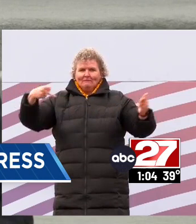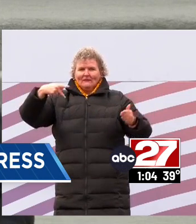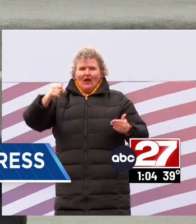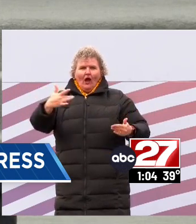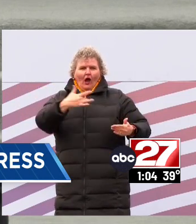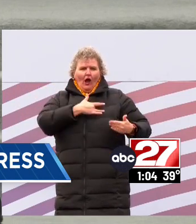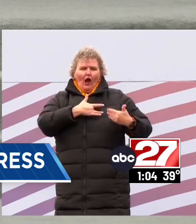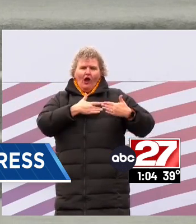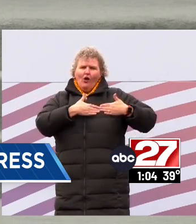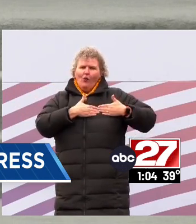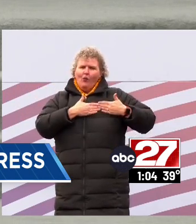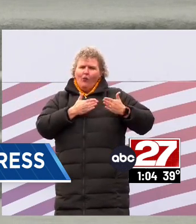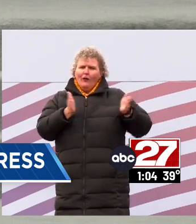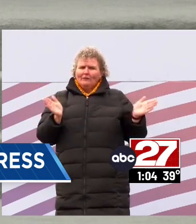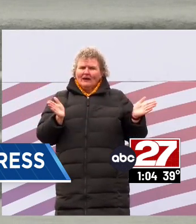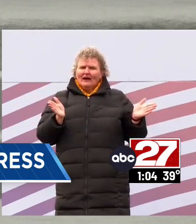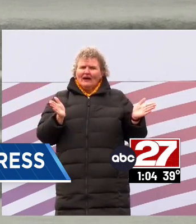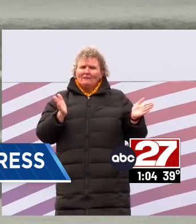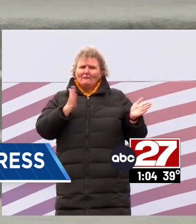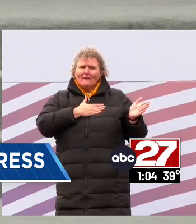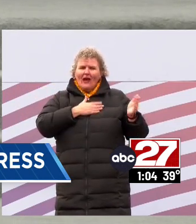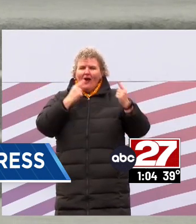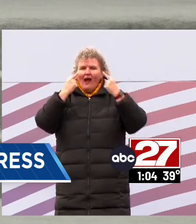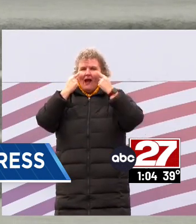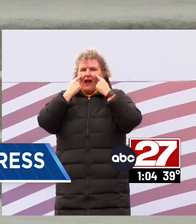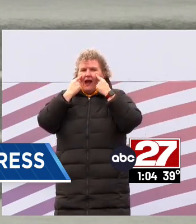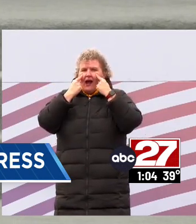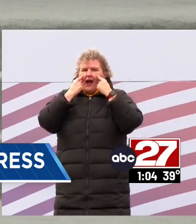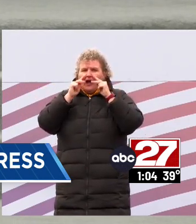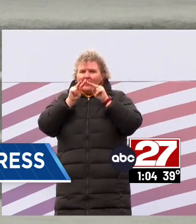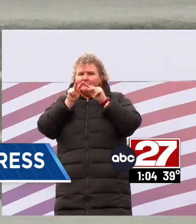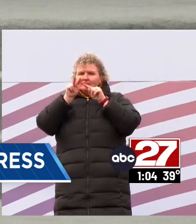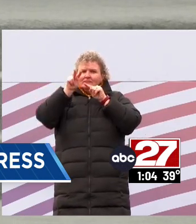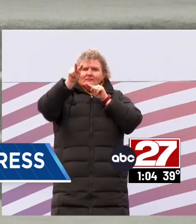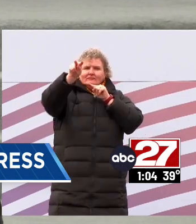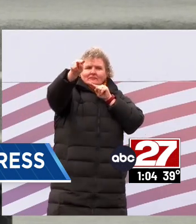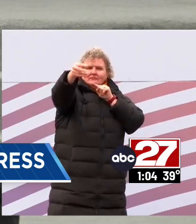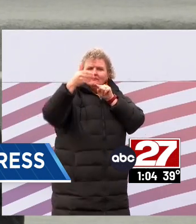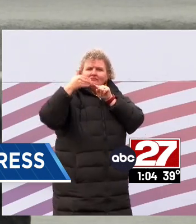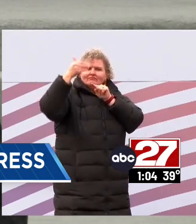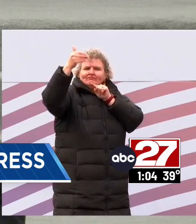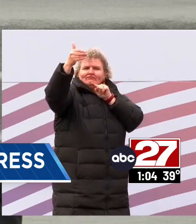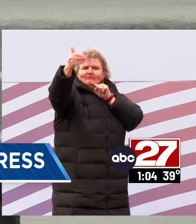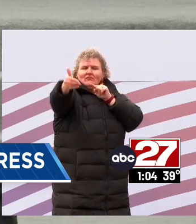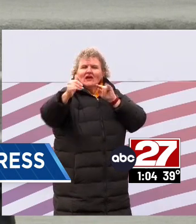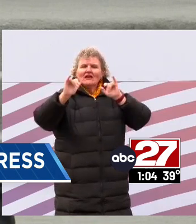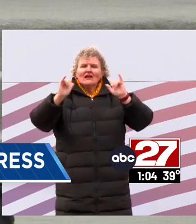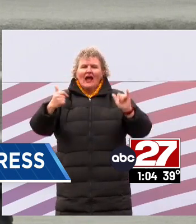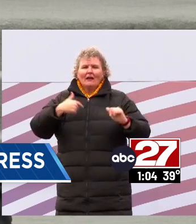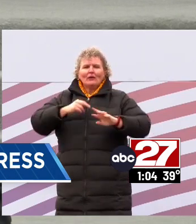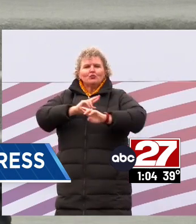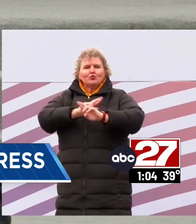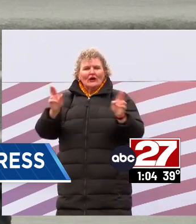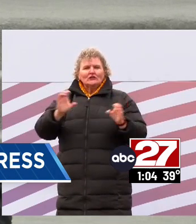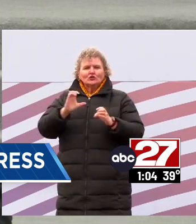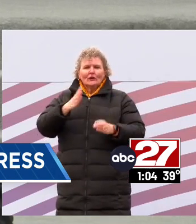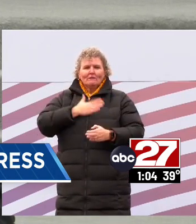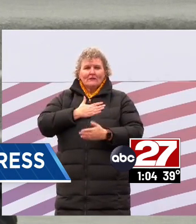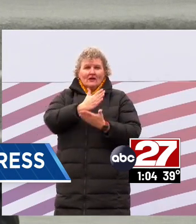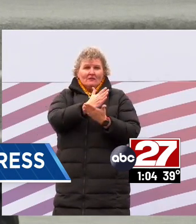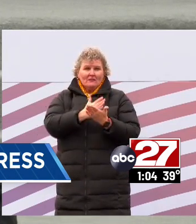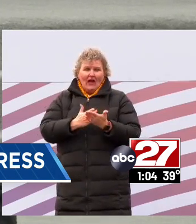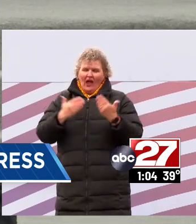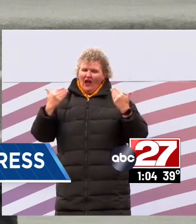others and my eyes fixed ahead, I am prepared now to do my part to move our